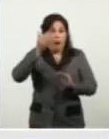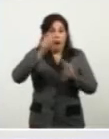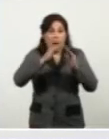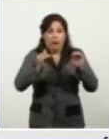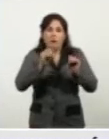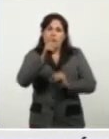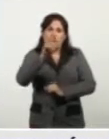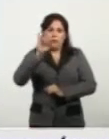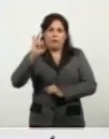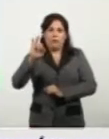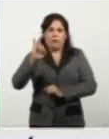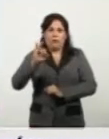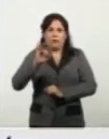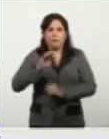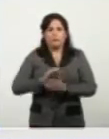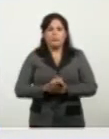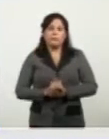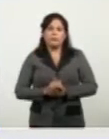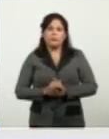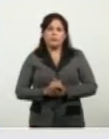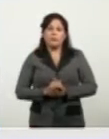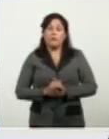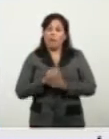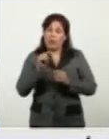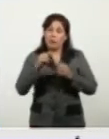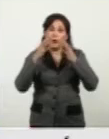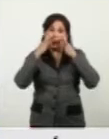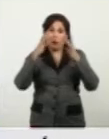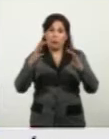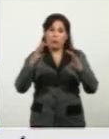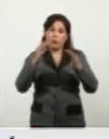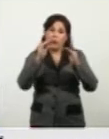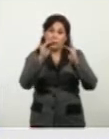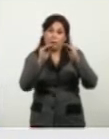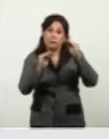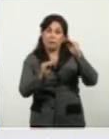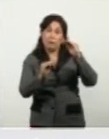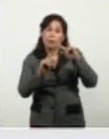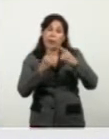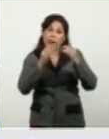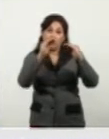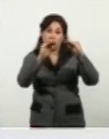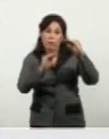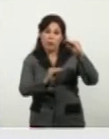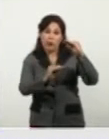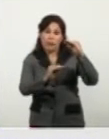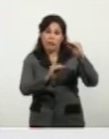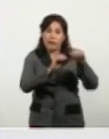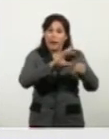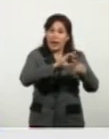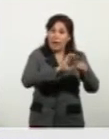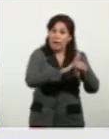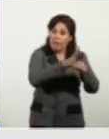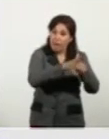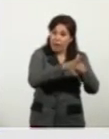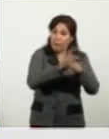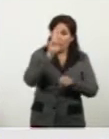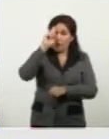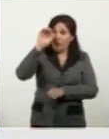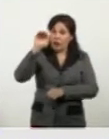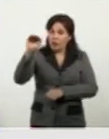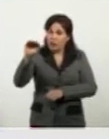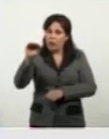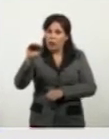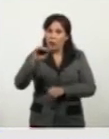the Salvador Allende Hospital who is now in guarded condition, pointing to an improvement of